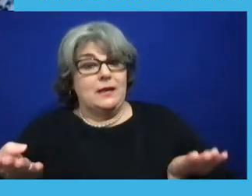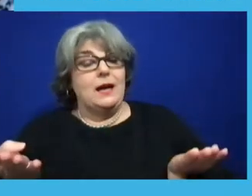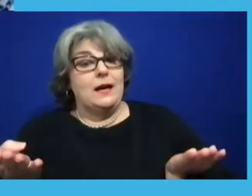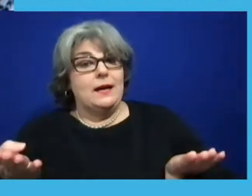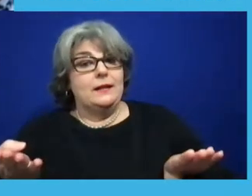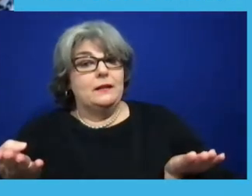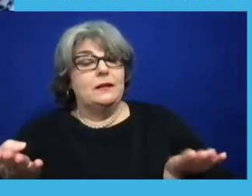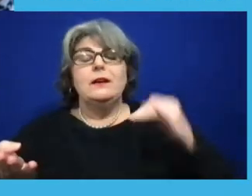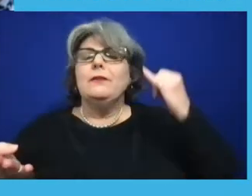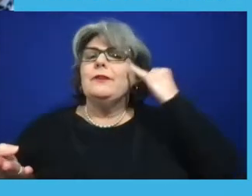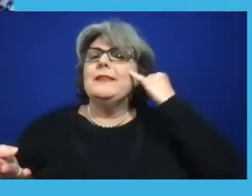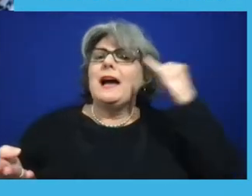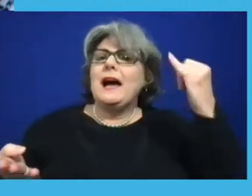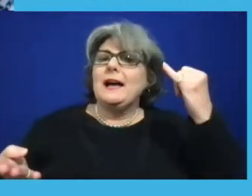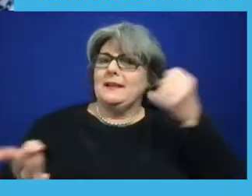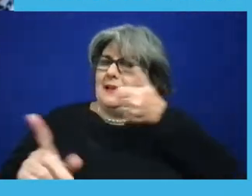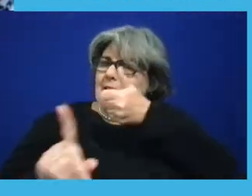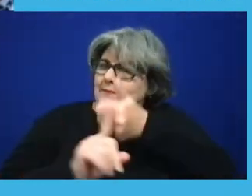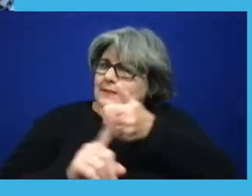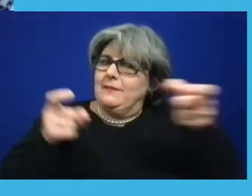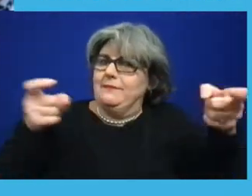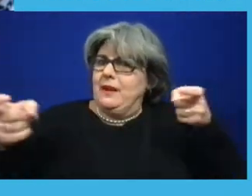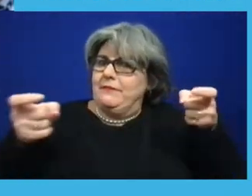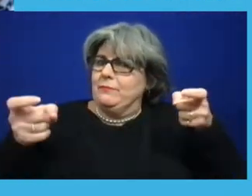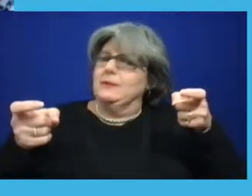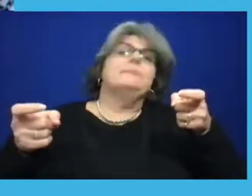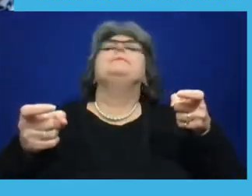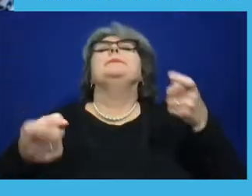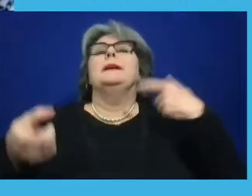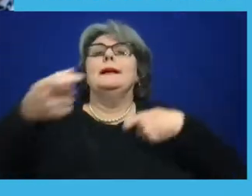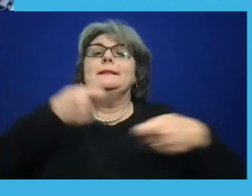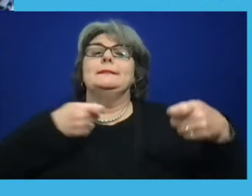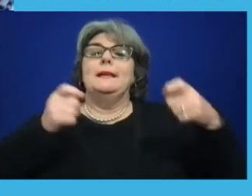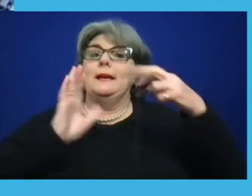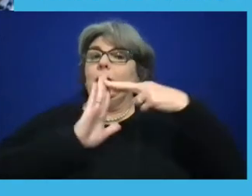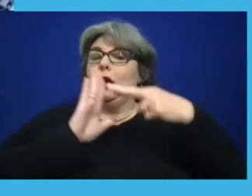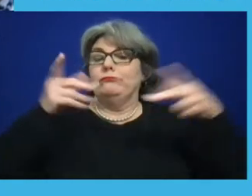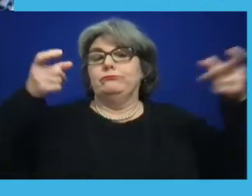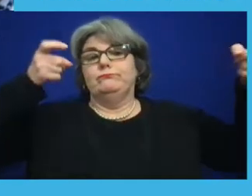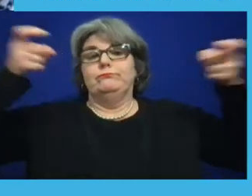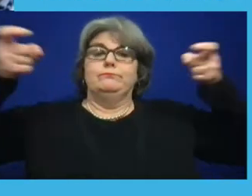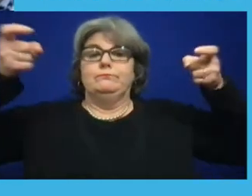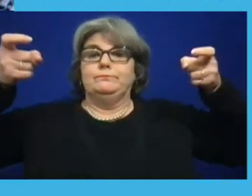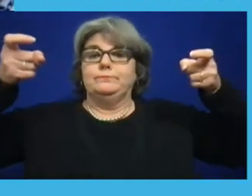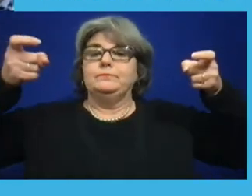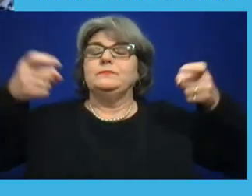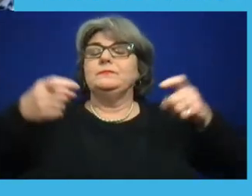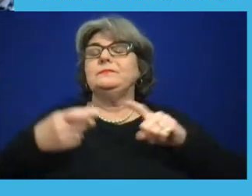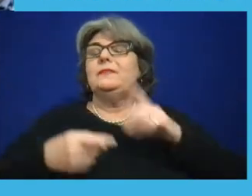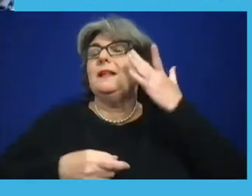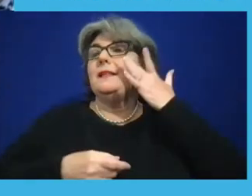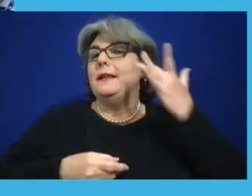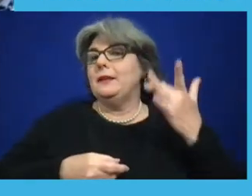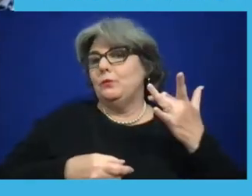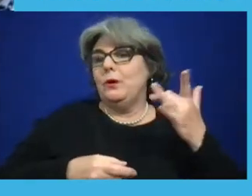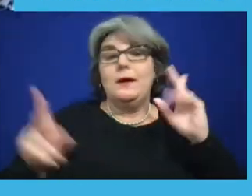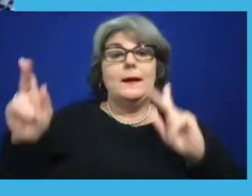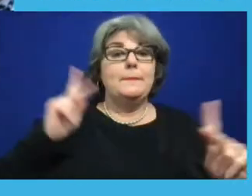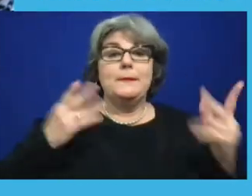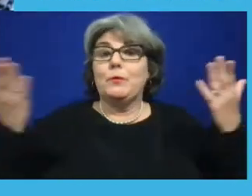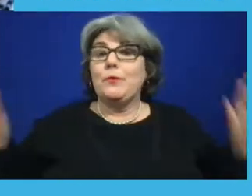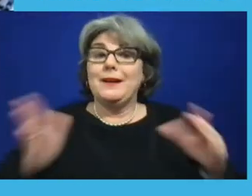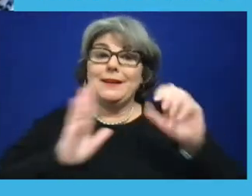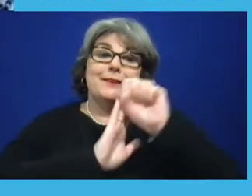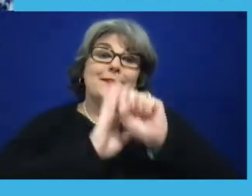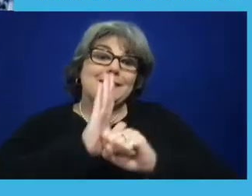fought, and some have died, for the idea of self-government and set up rules